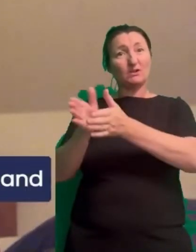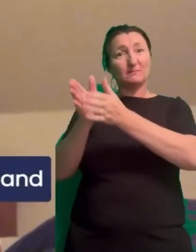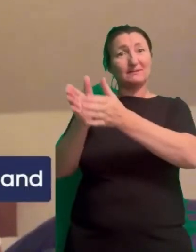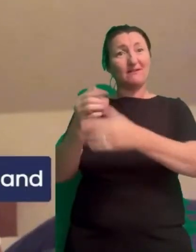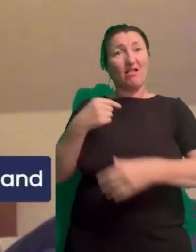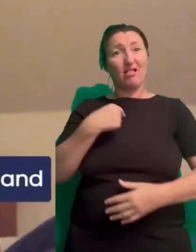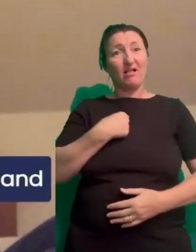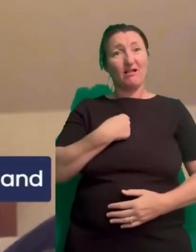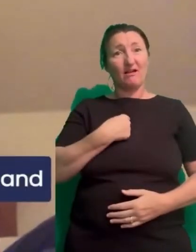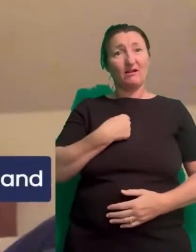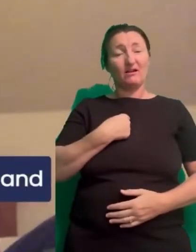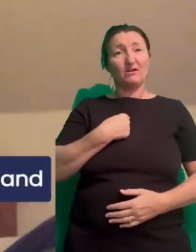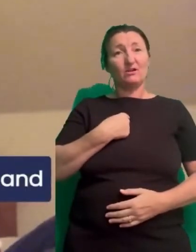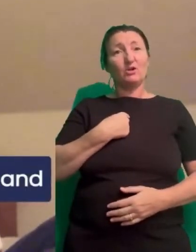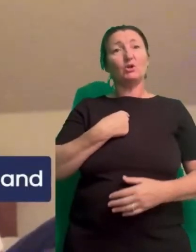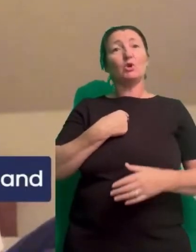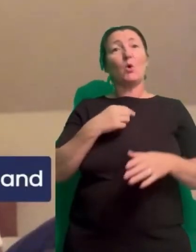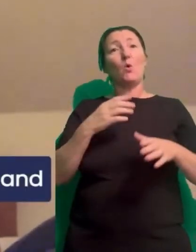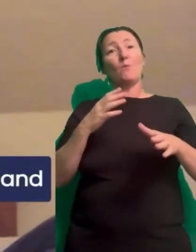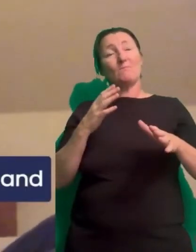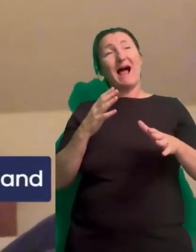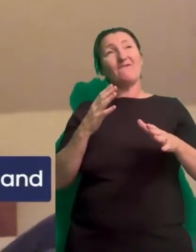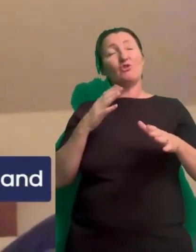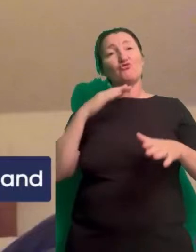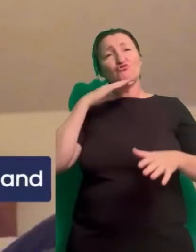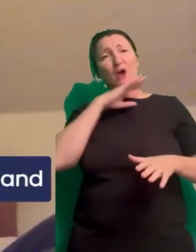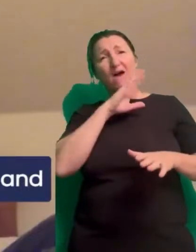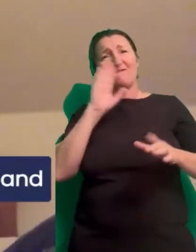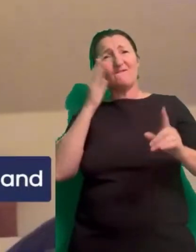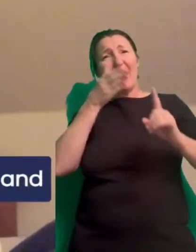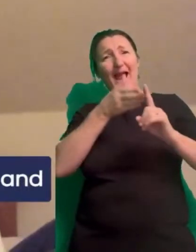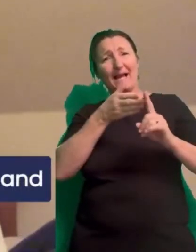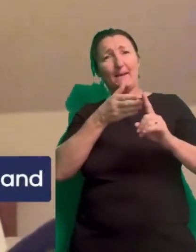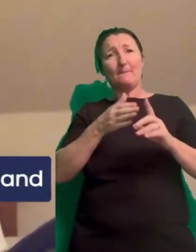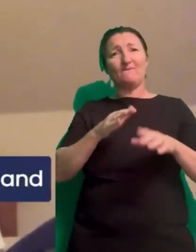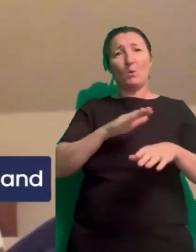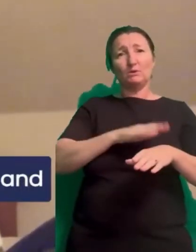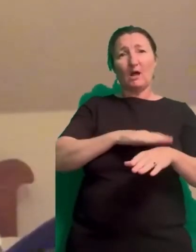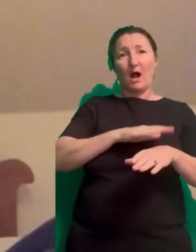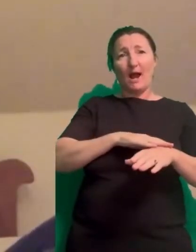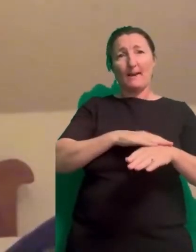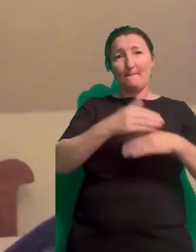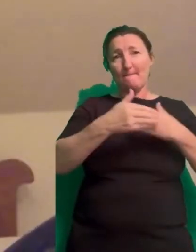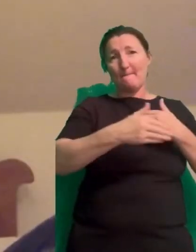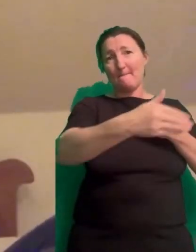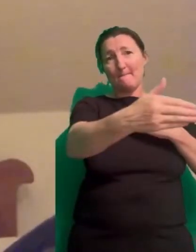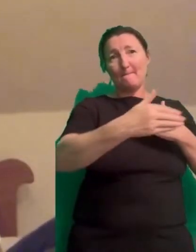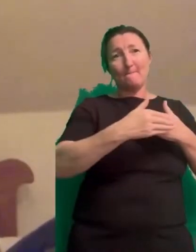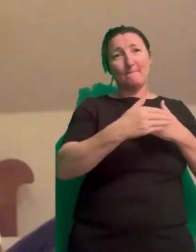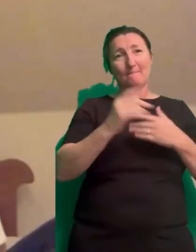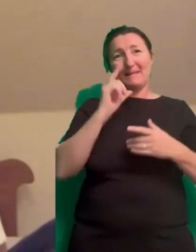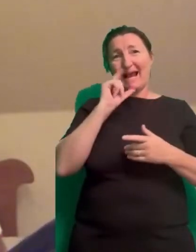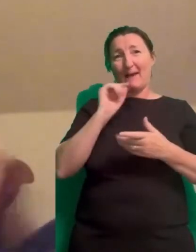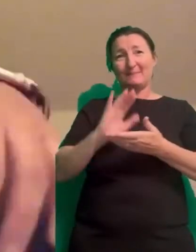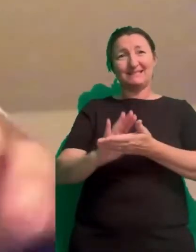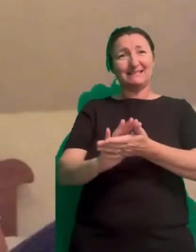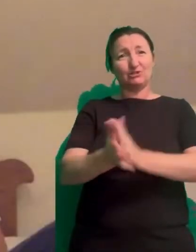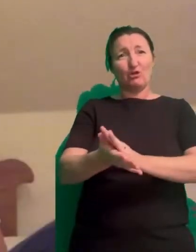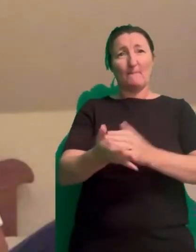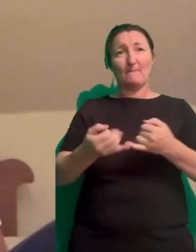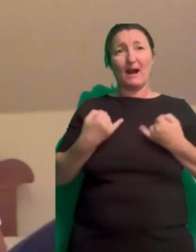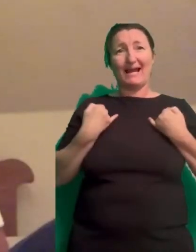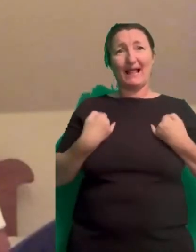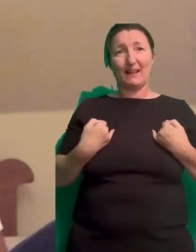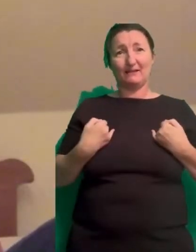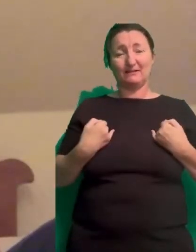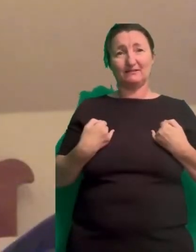in mind for medications, they can be disrupted by illnesses and then also if I need to adjust that dose. That